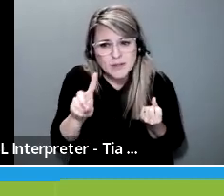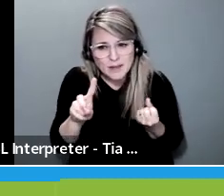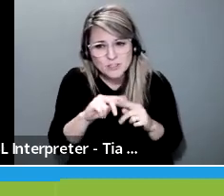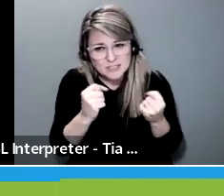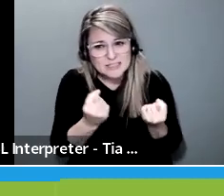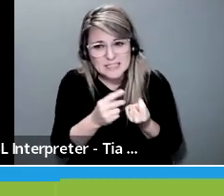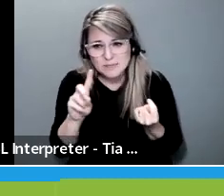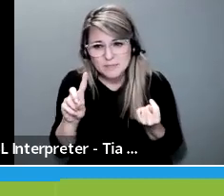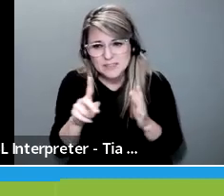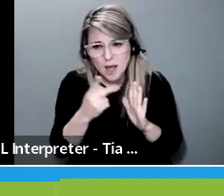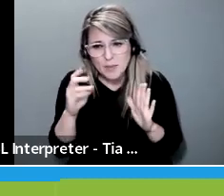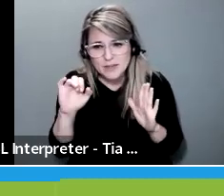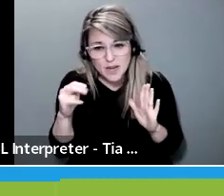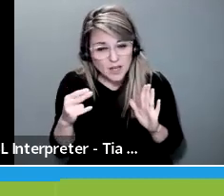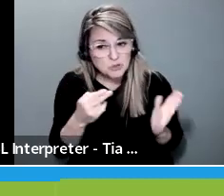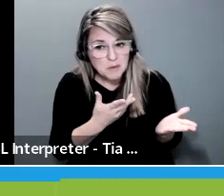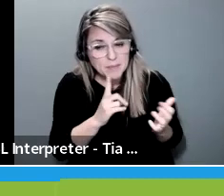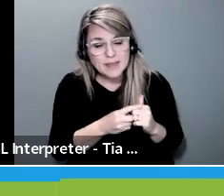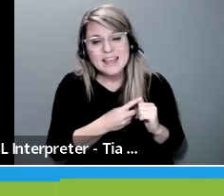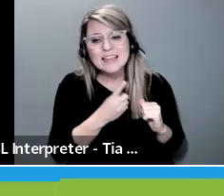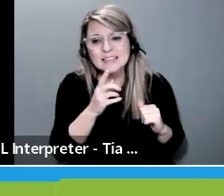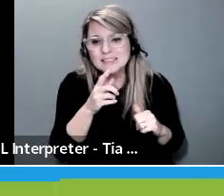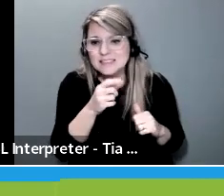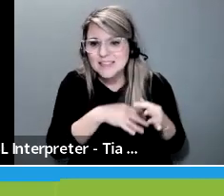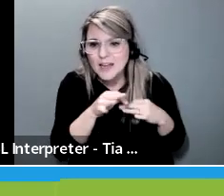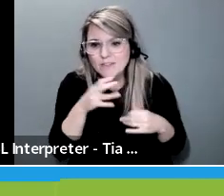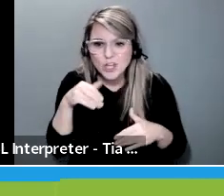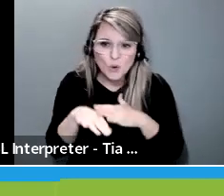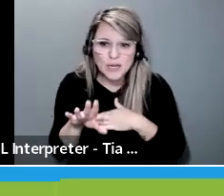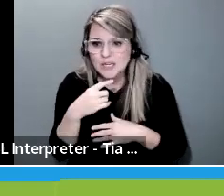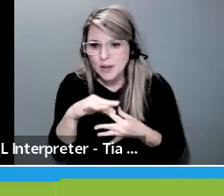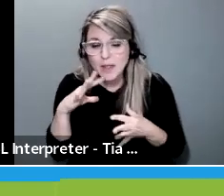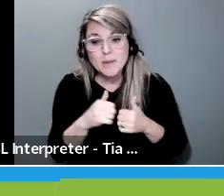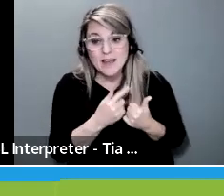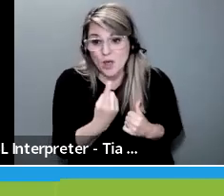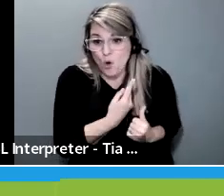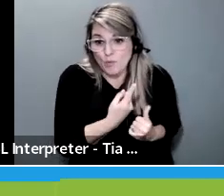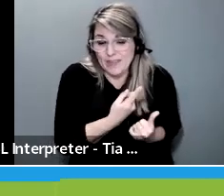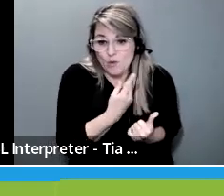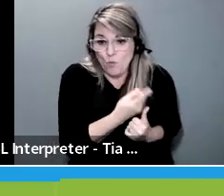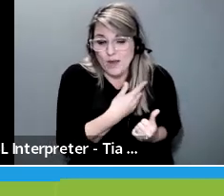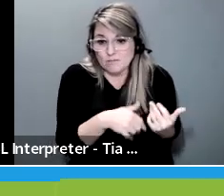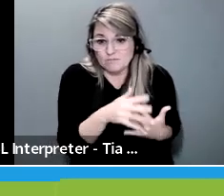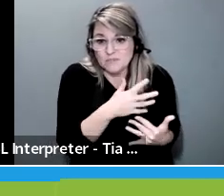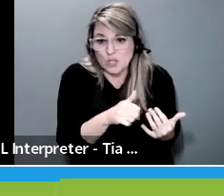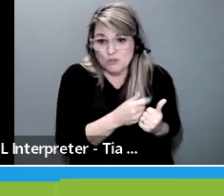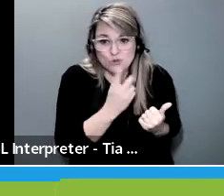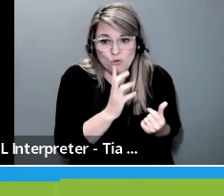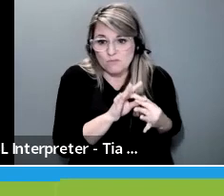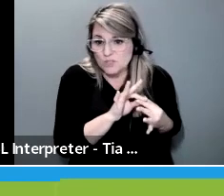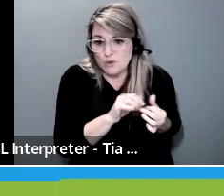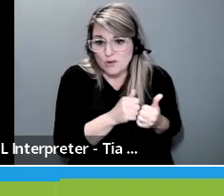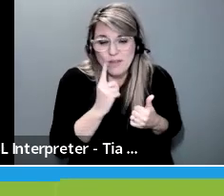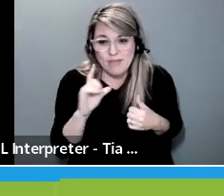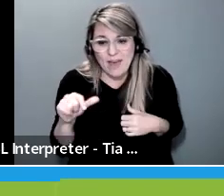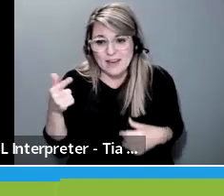that connection and use that relationship in a place where she wasn't ready to replace it. And I have a cat, and he's trying to join